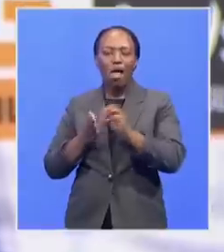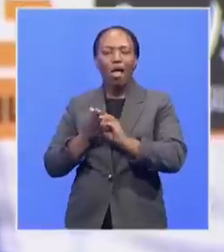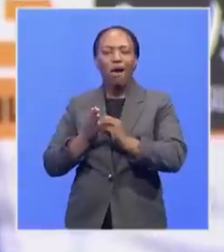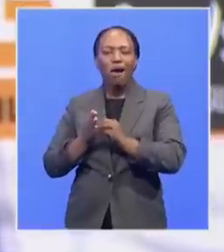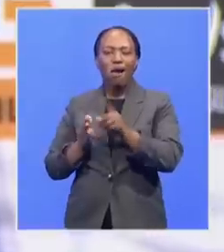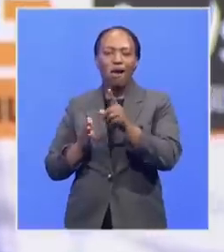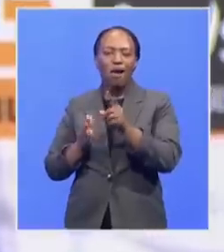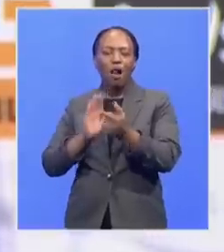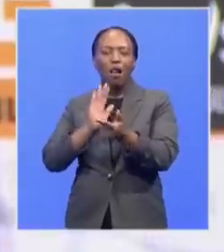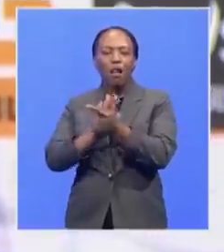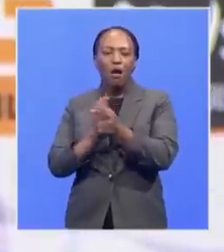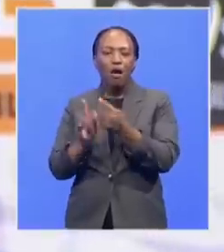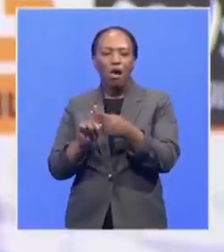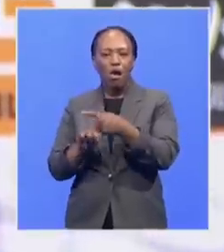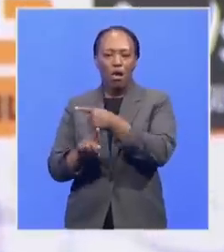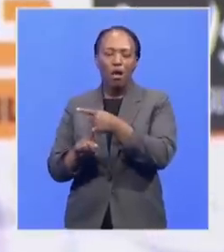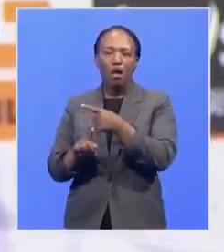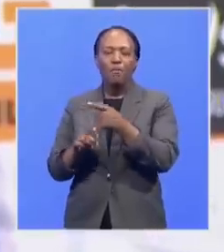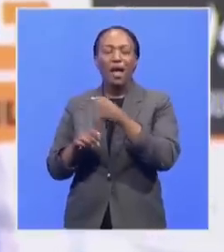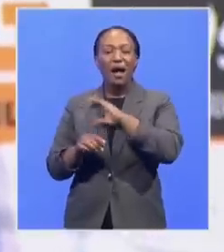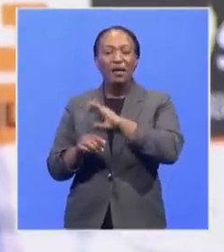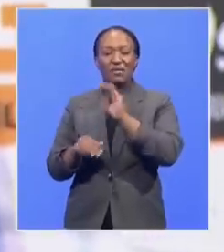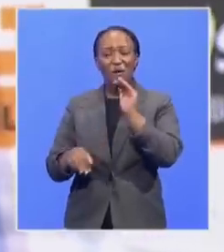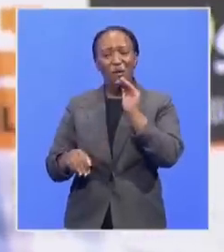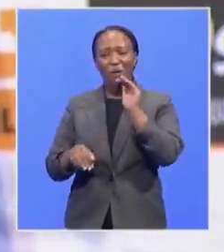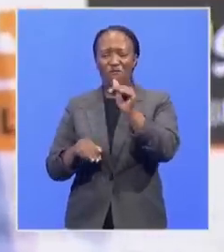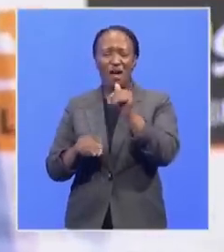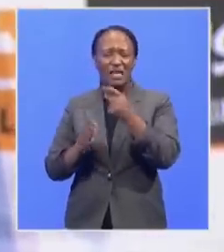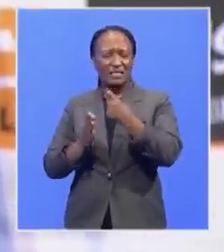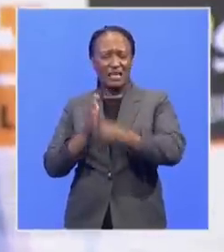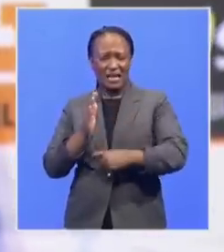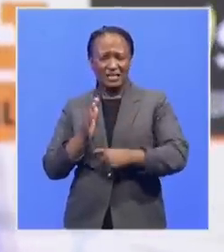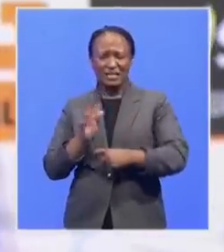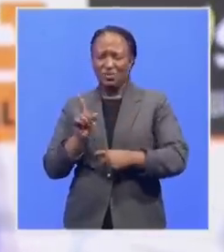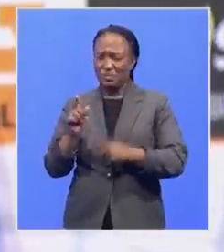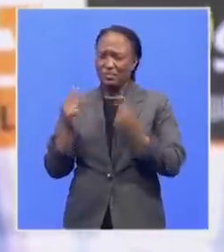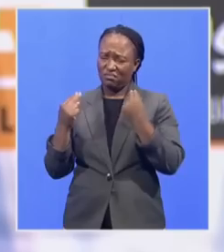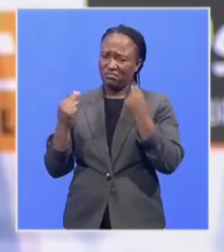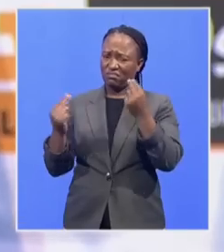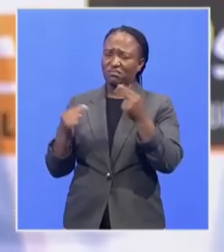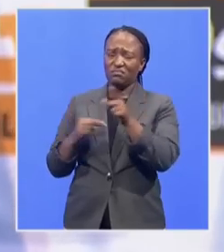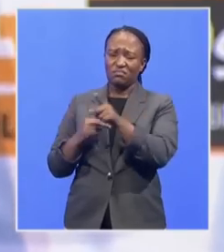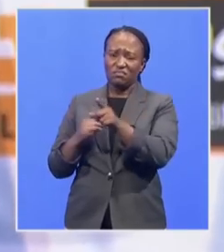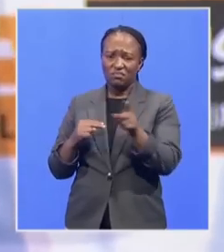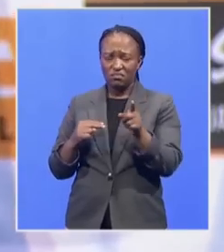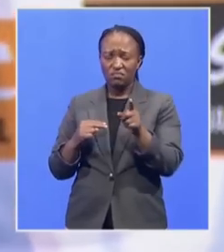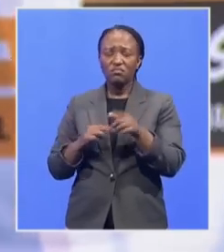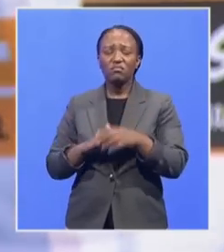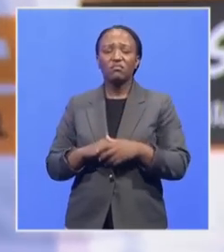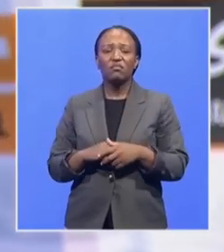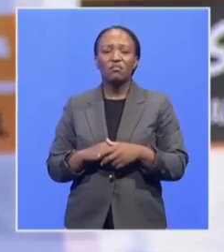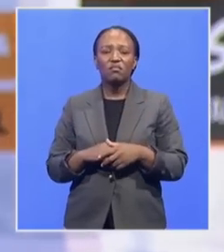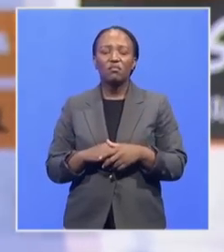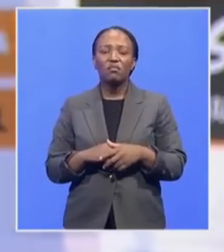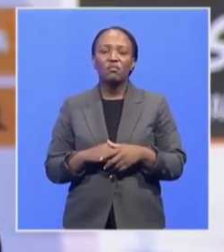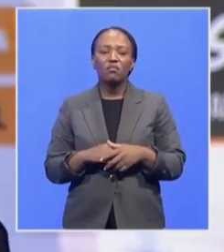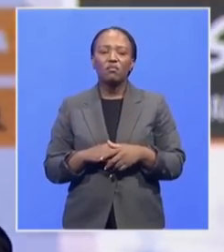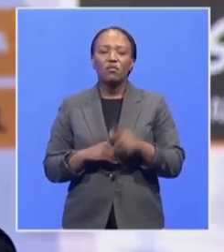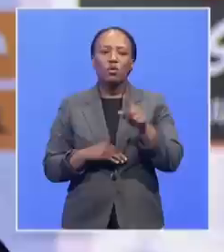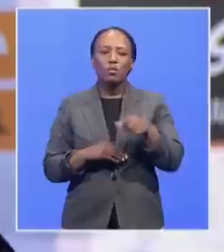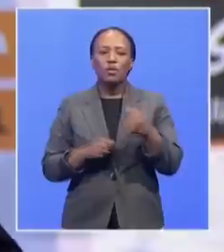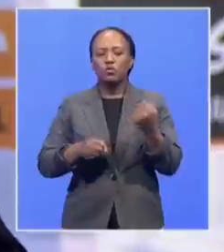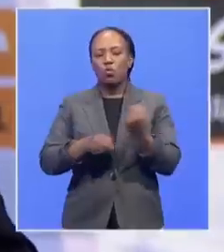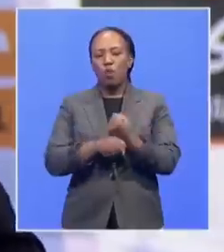law and overcharge customers. Let us make our contribution to the success of